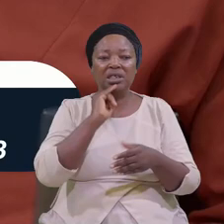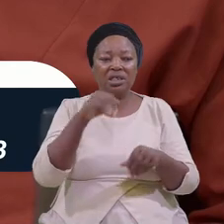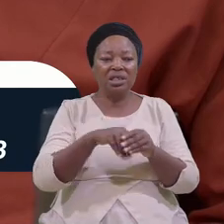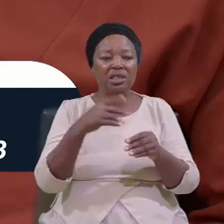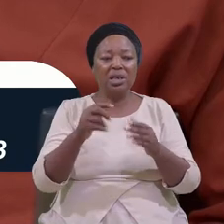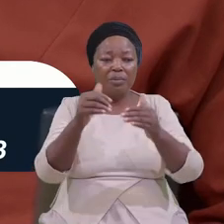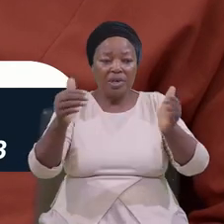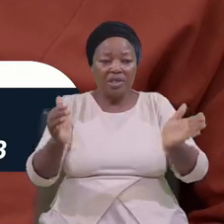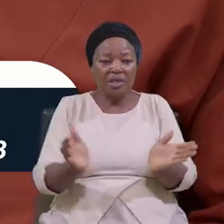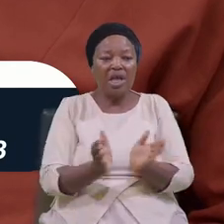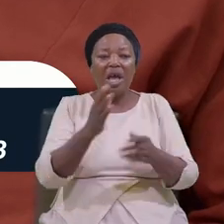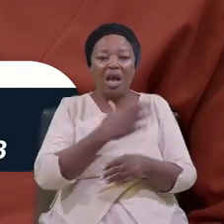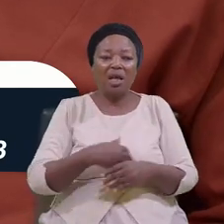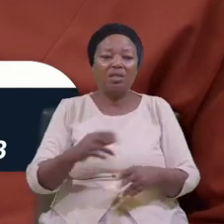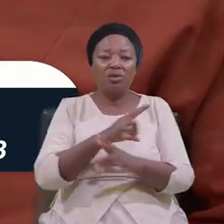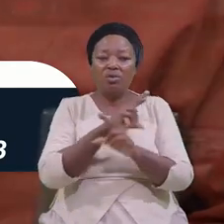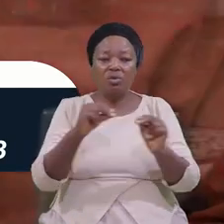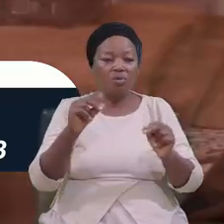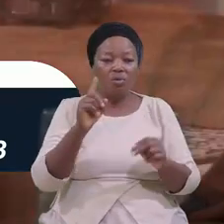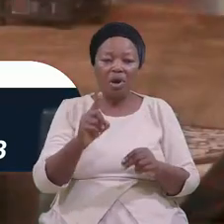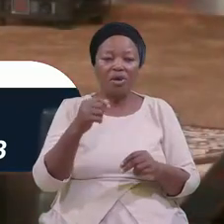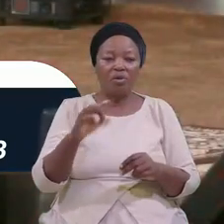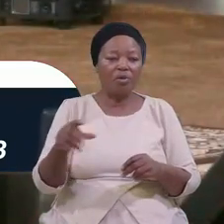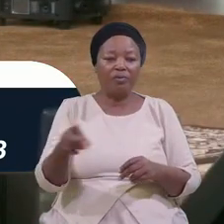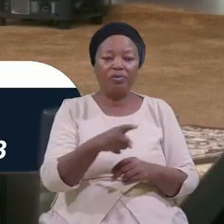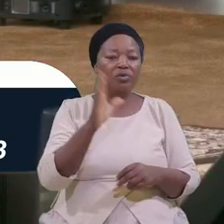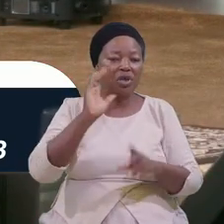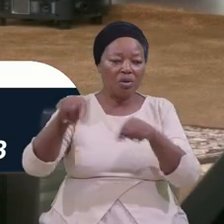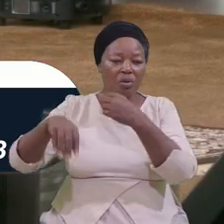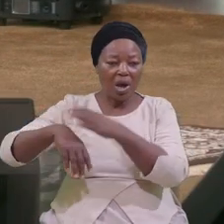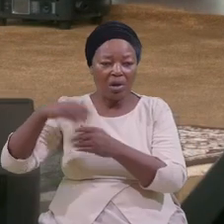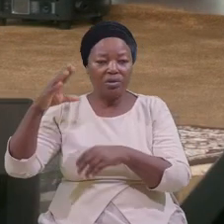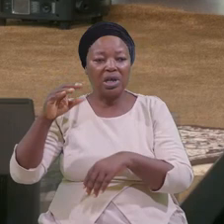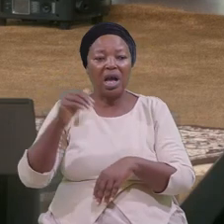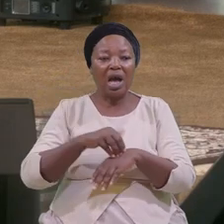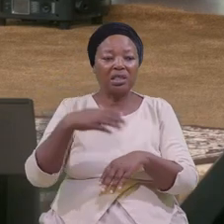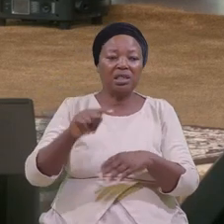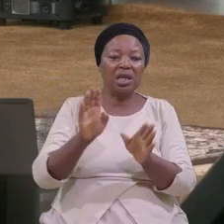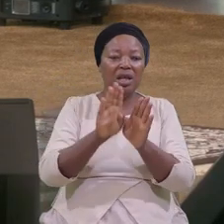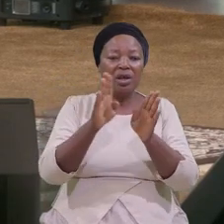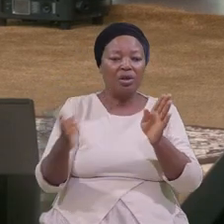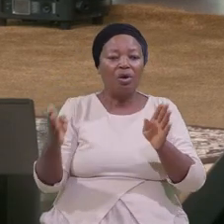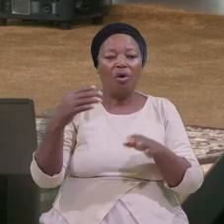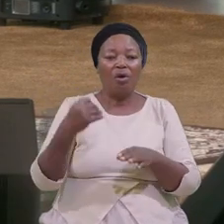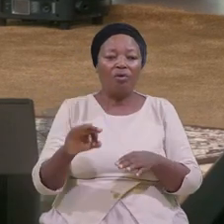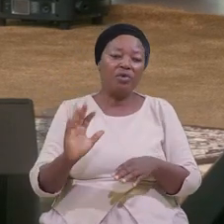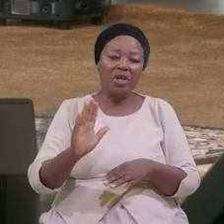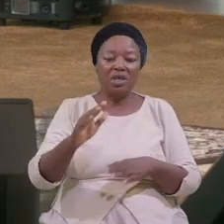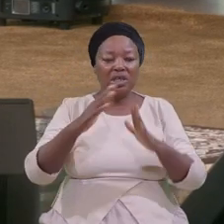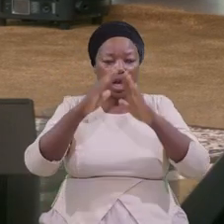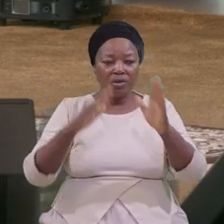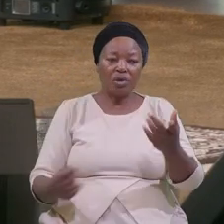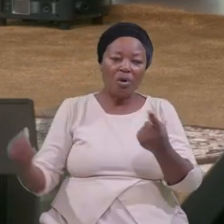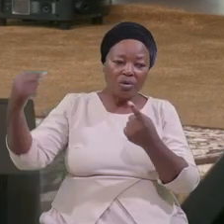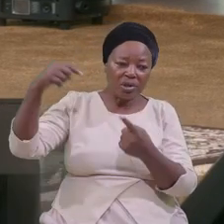basin, and none of you shall go out at the door of his house